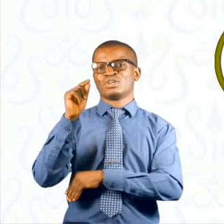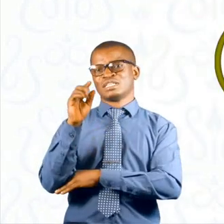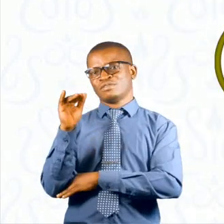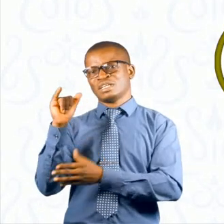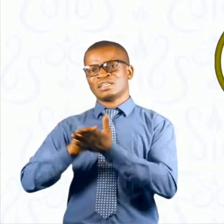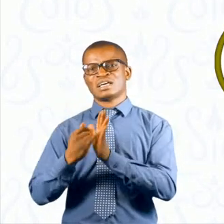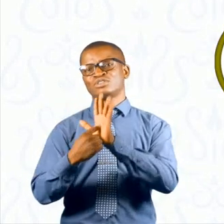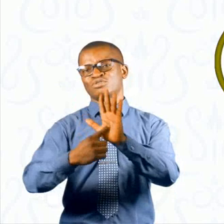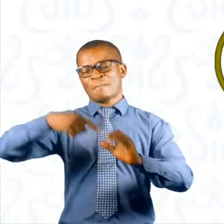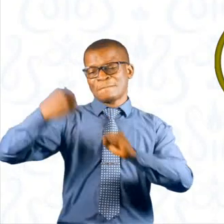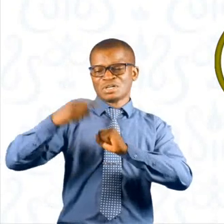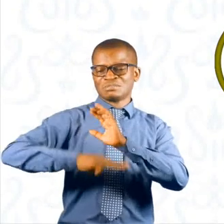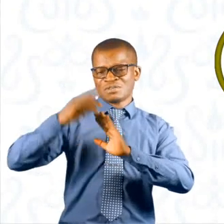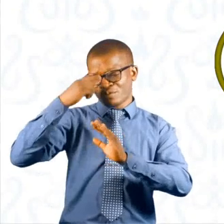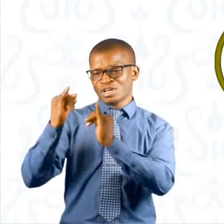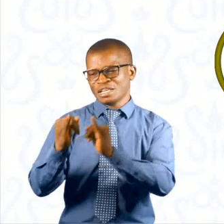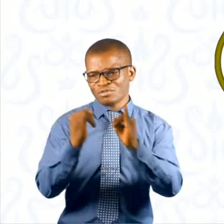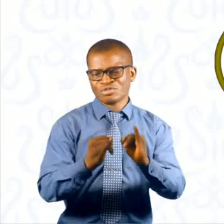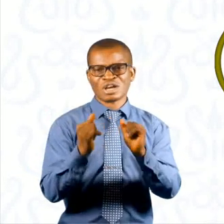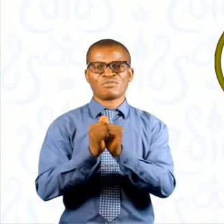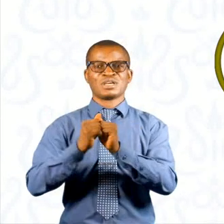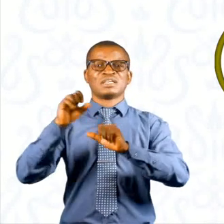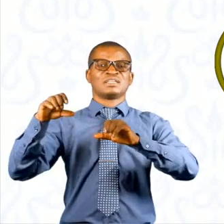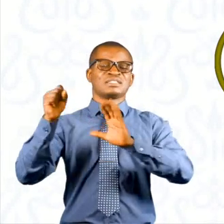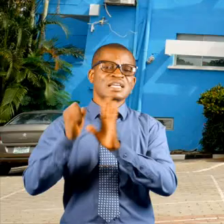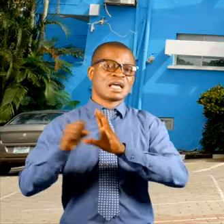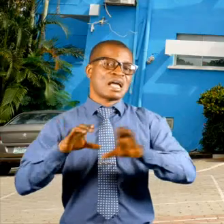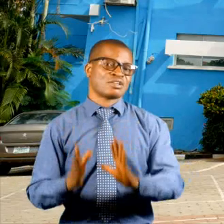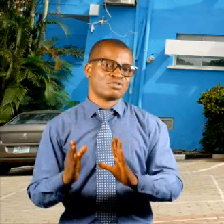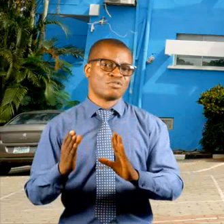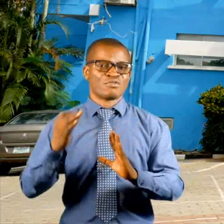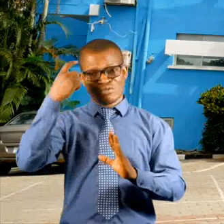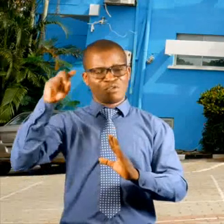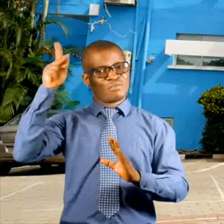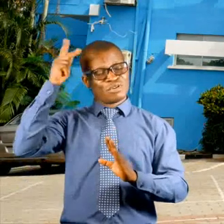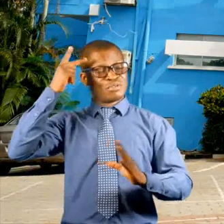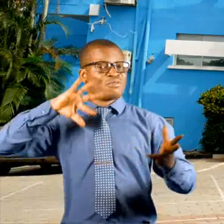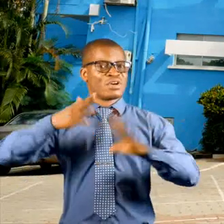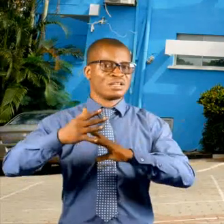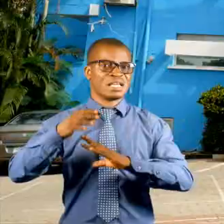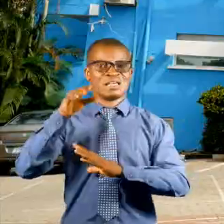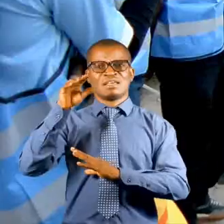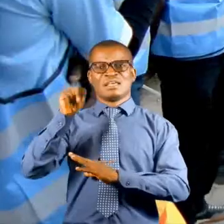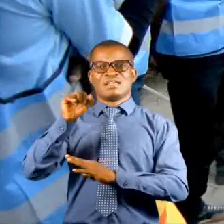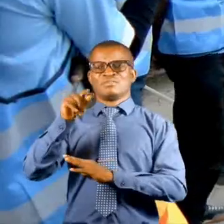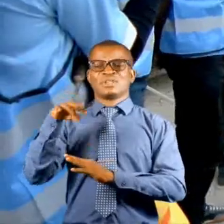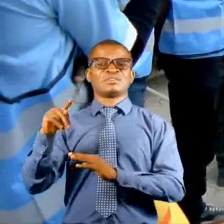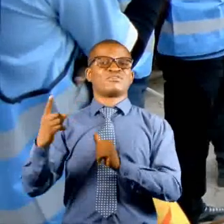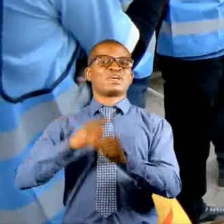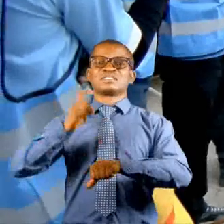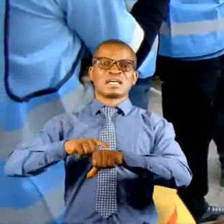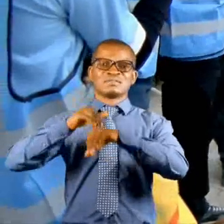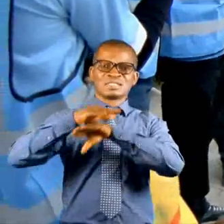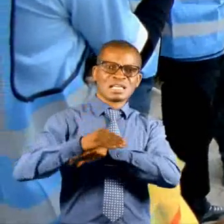which stipulates punishment for individuals and state actors on political violence, the National Agency for the Prohibition of Trafficking in Persons, for the